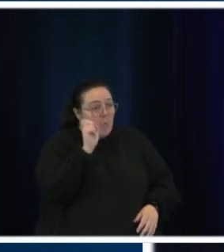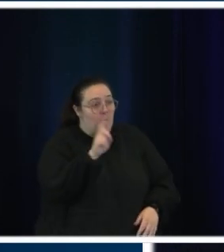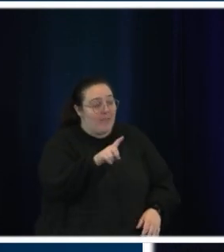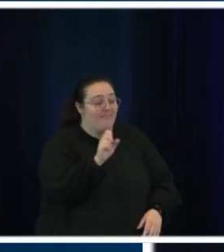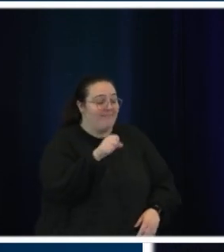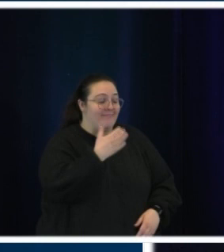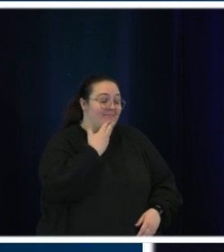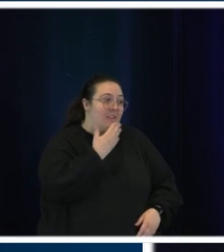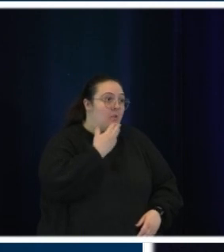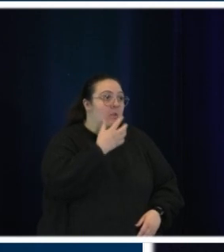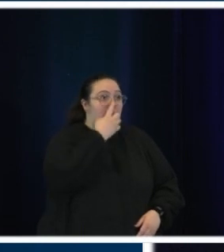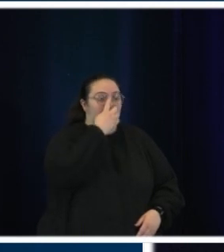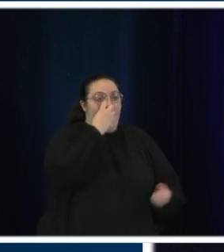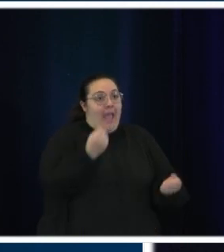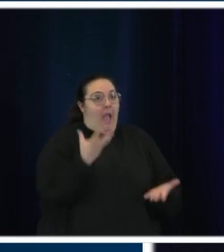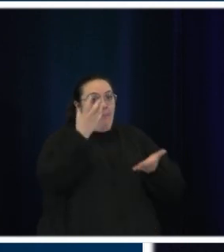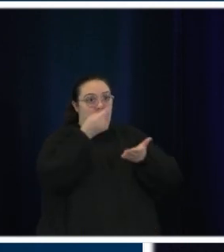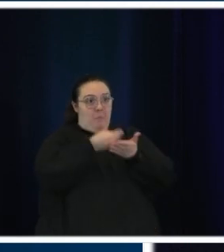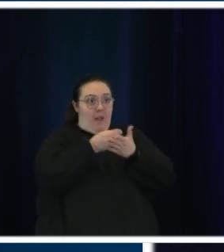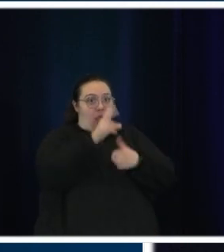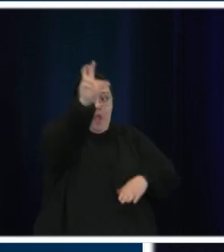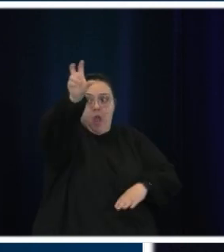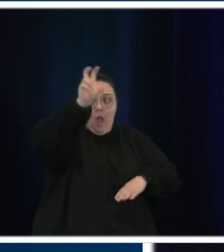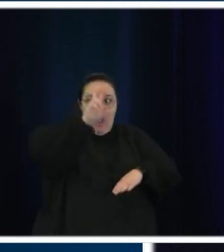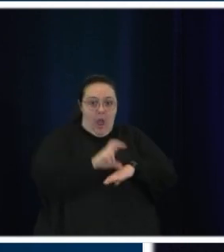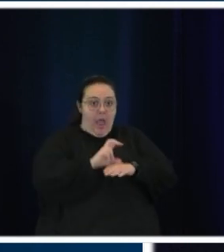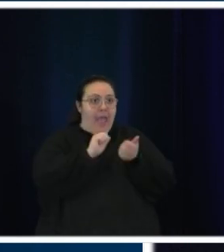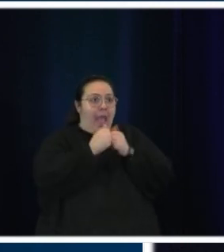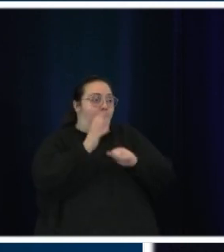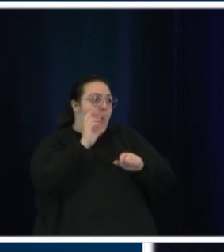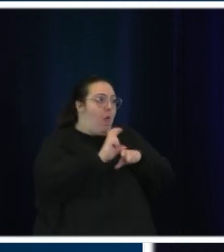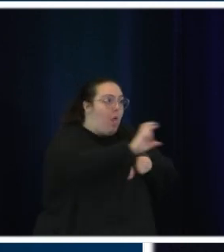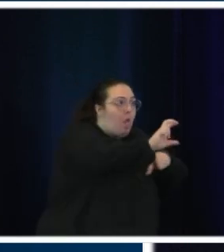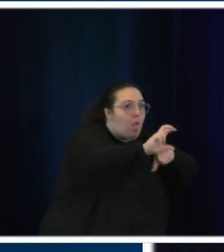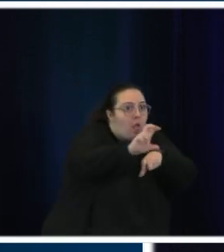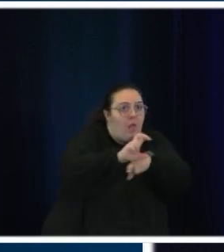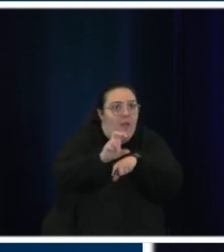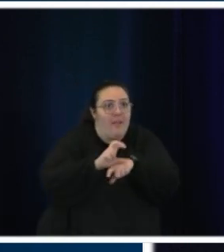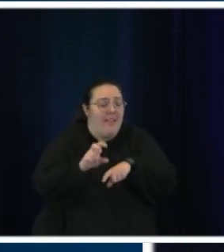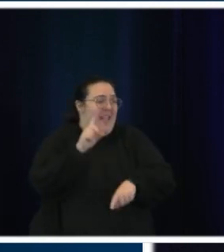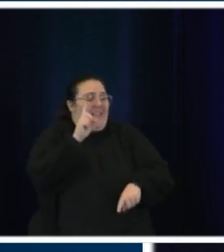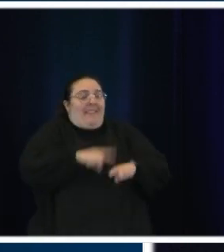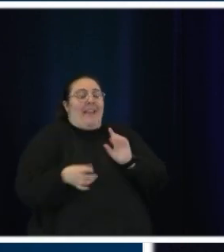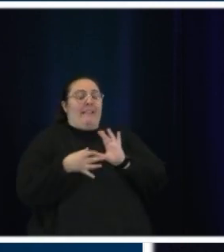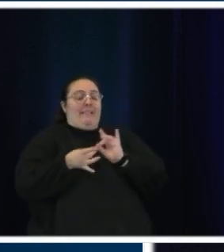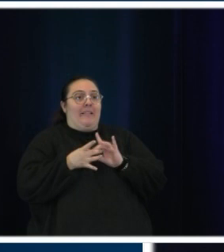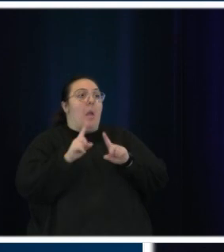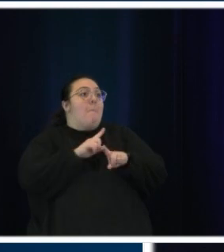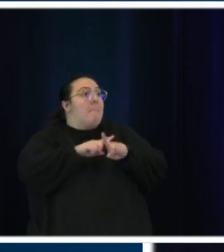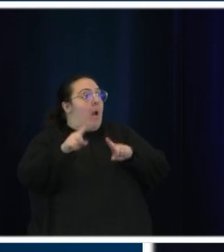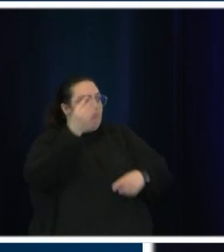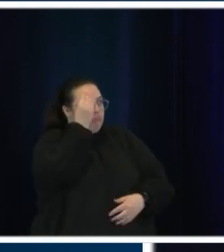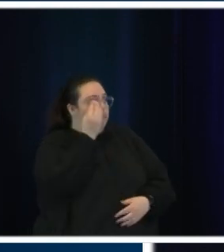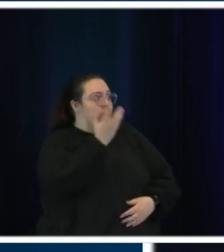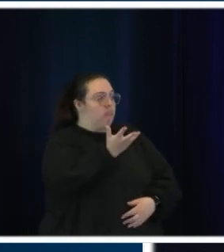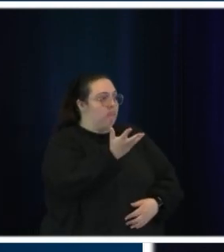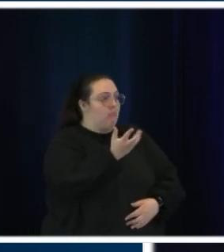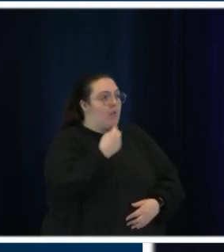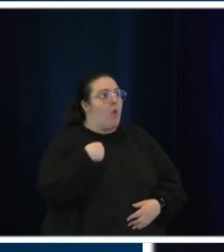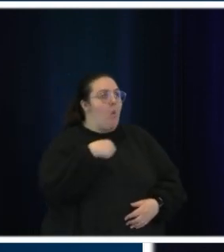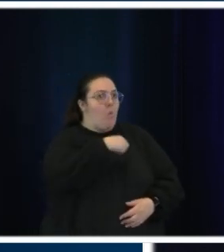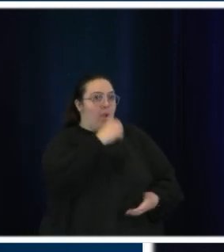money Columbus got and how we're utilizing it, but I can tell you that we are working with